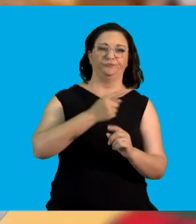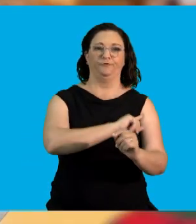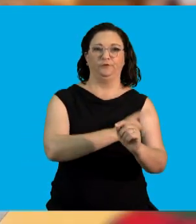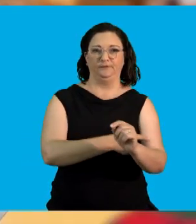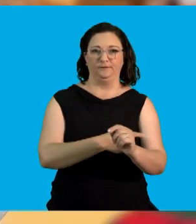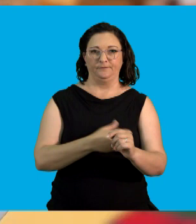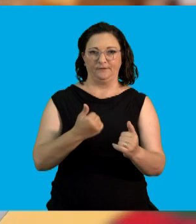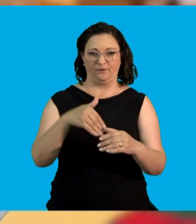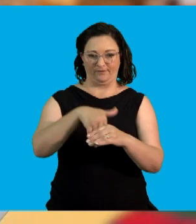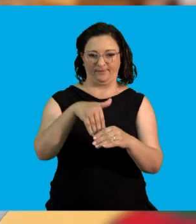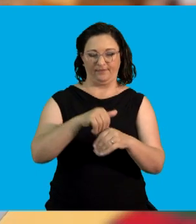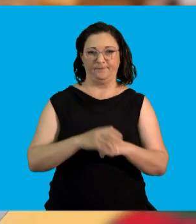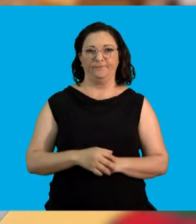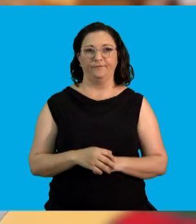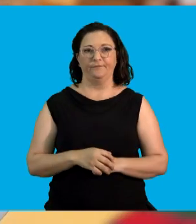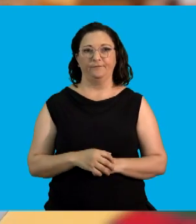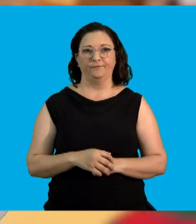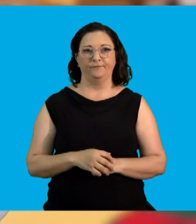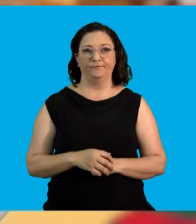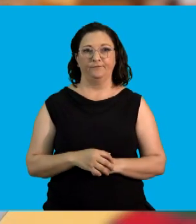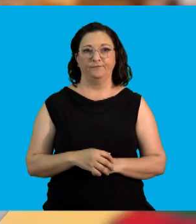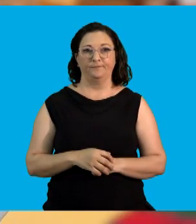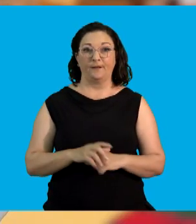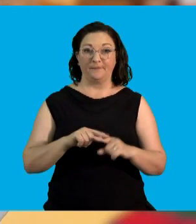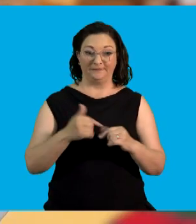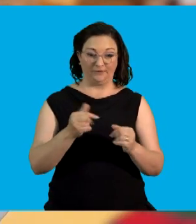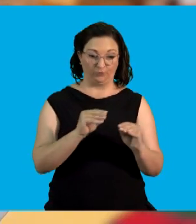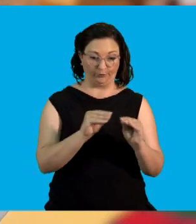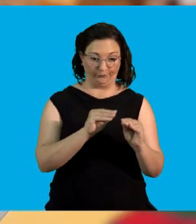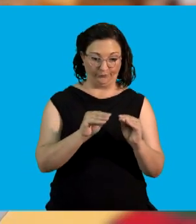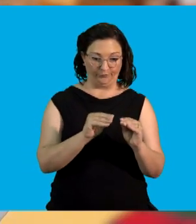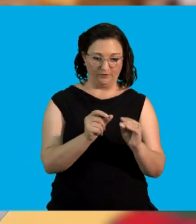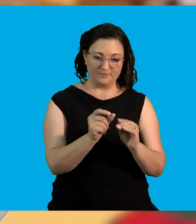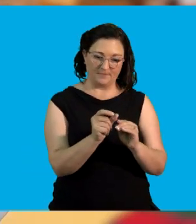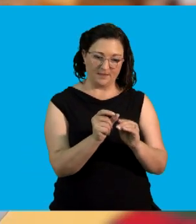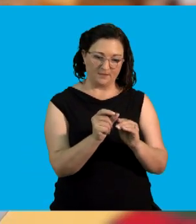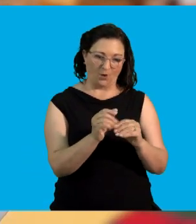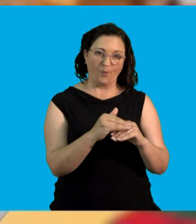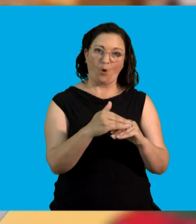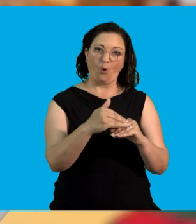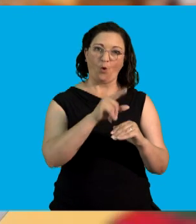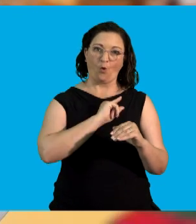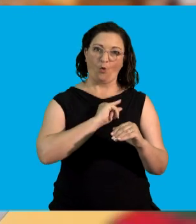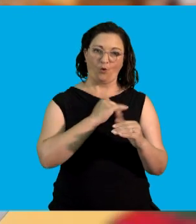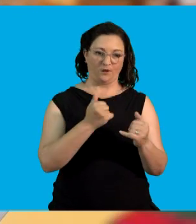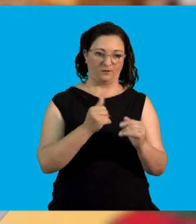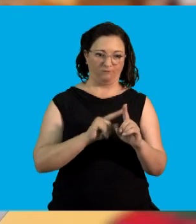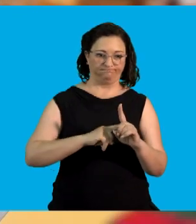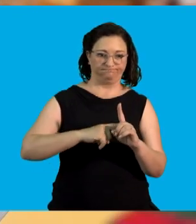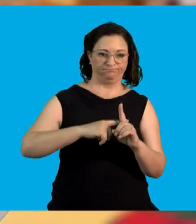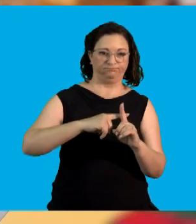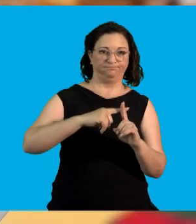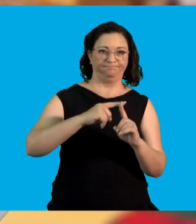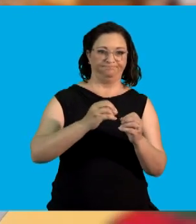increase in kinetic energy. But not only that, those particles are going to expand because the temperature has been increased.